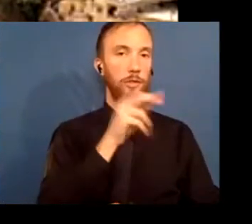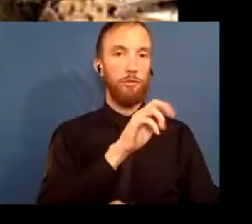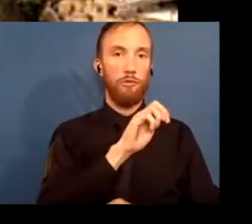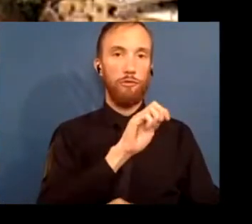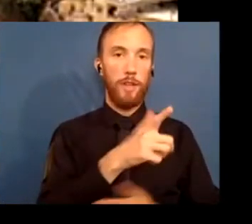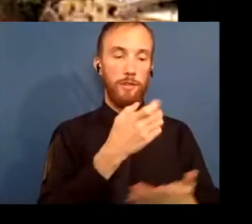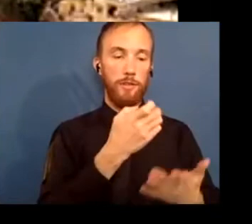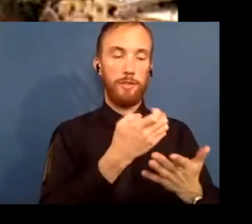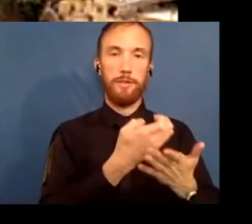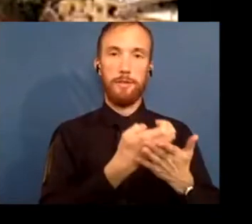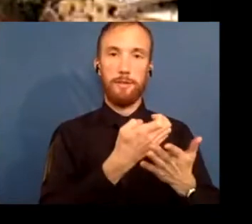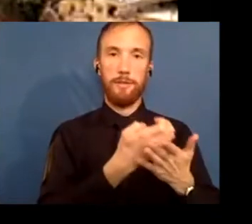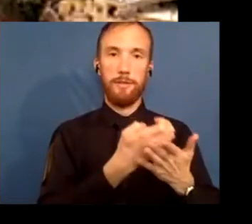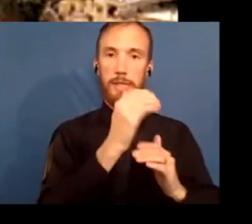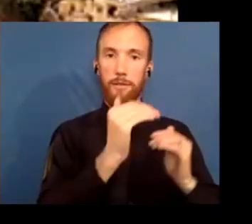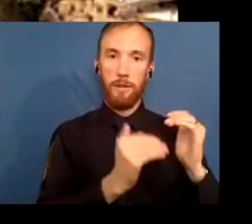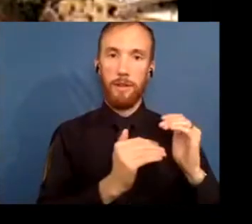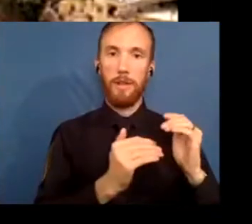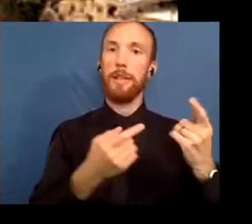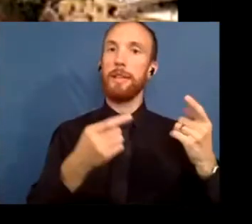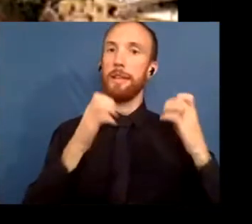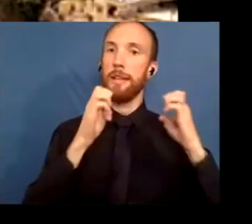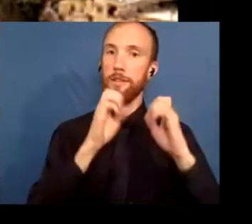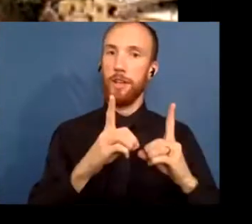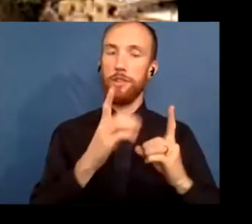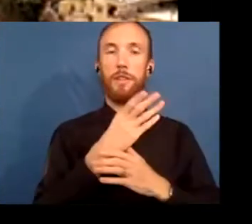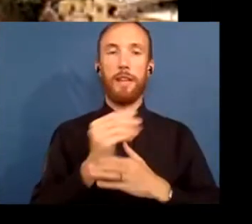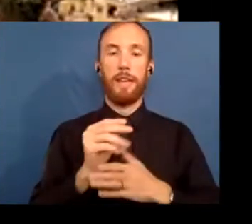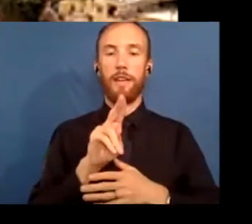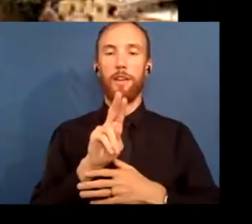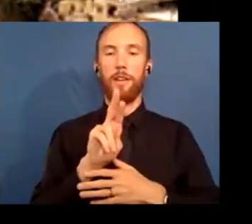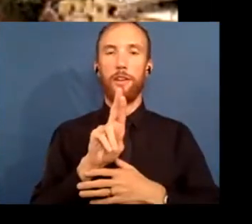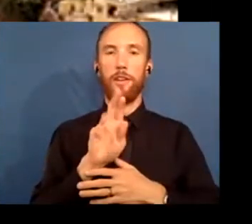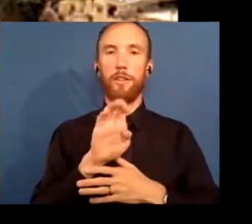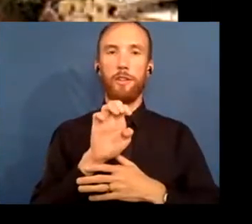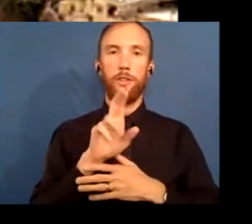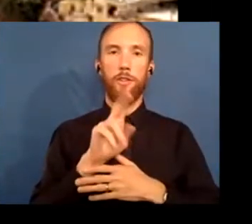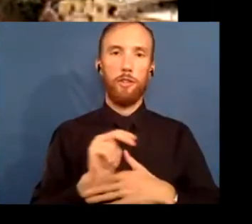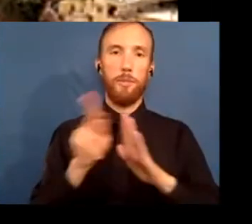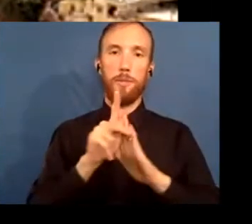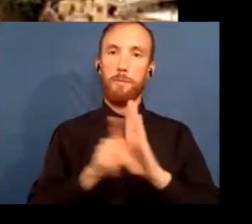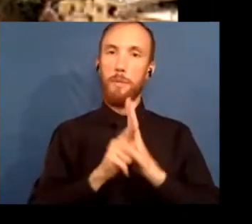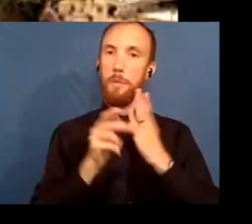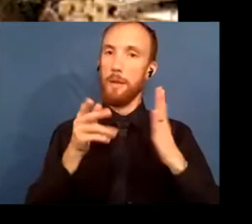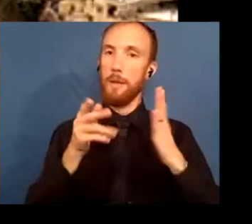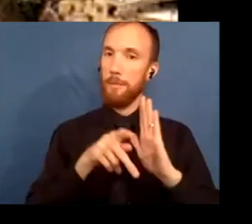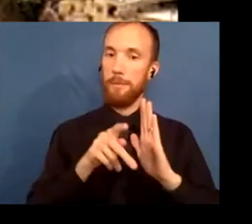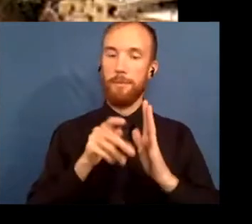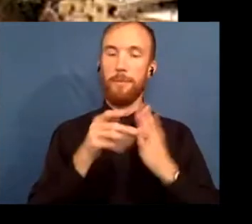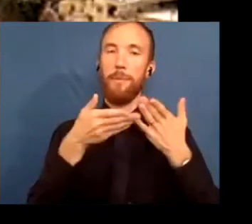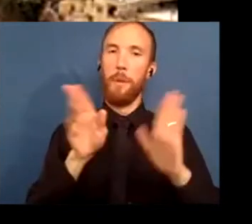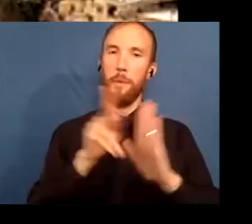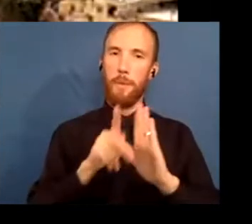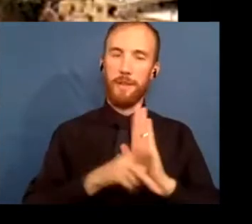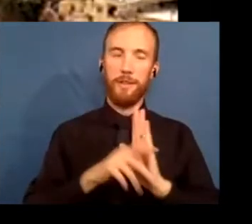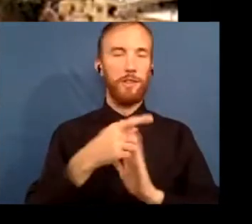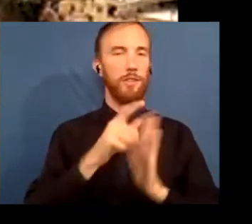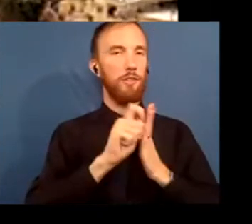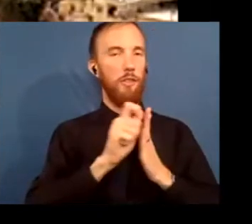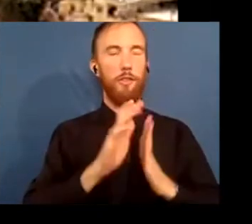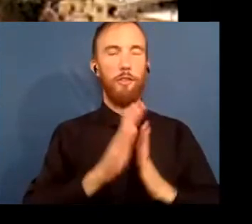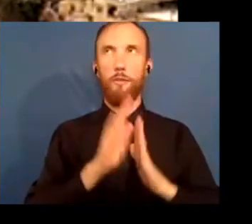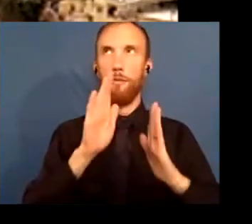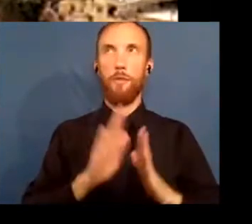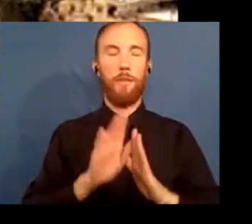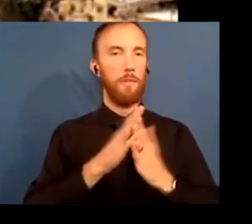and education and urban public policy. She is author of the stunning book that I highly recommend, A